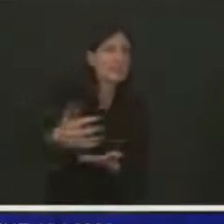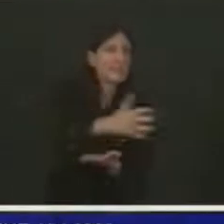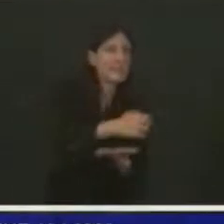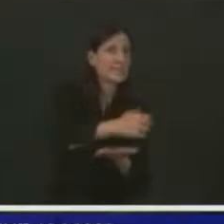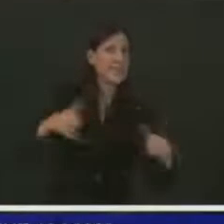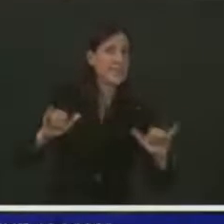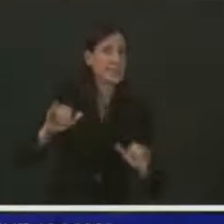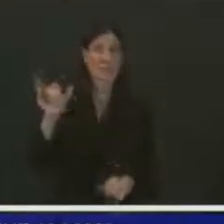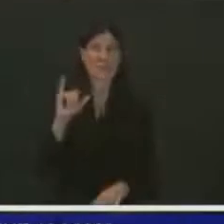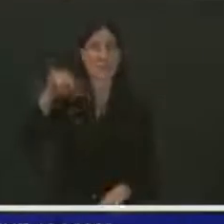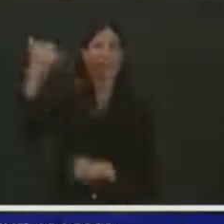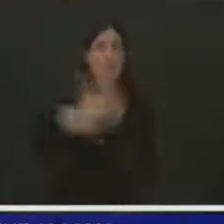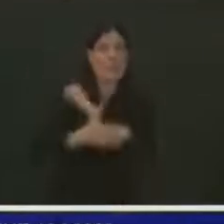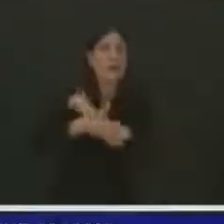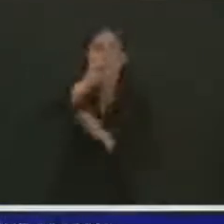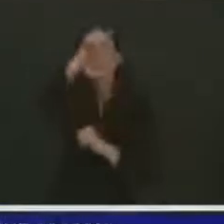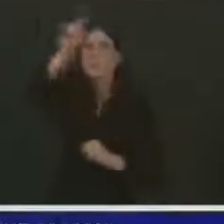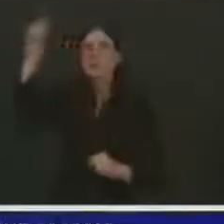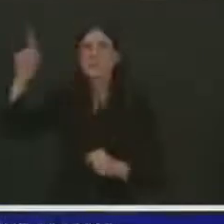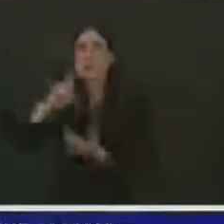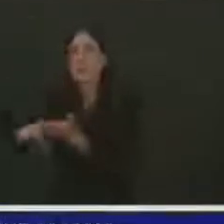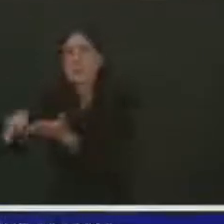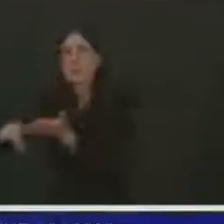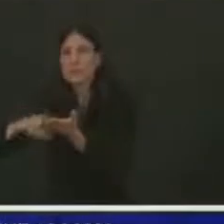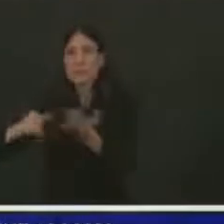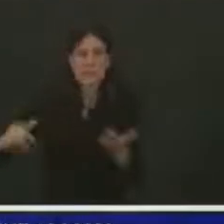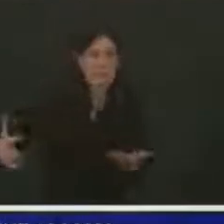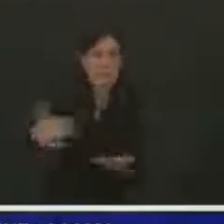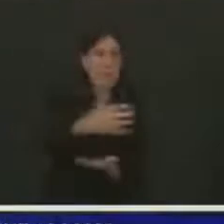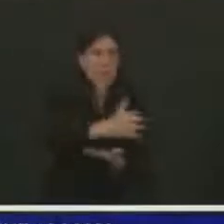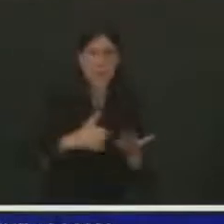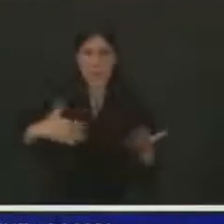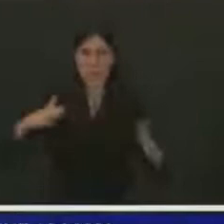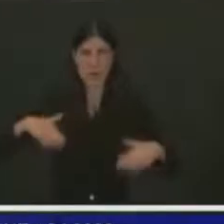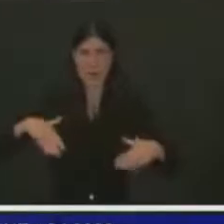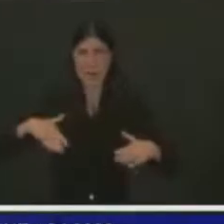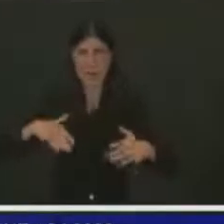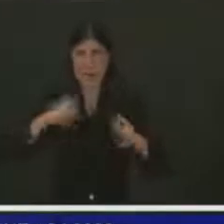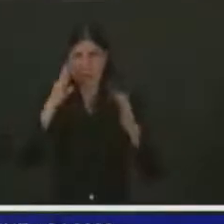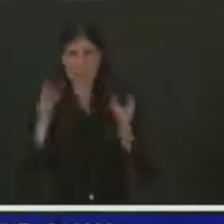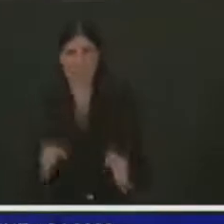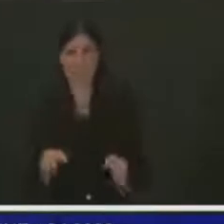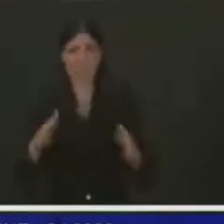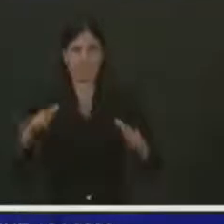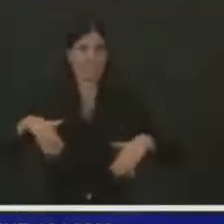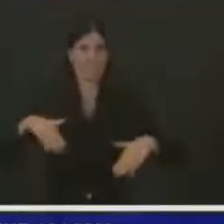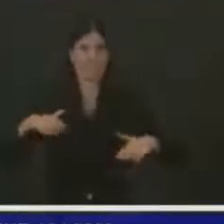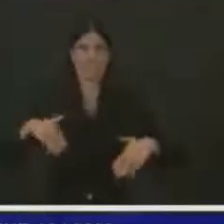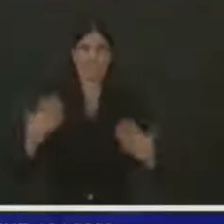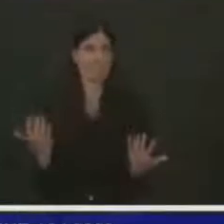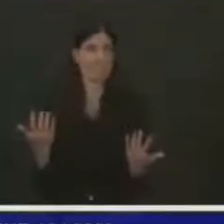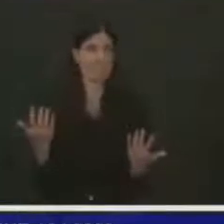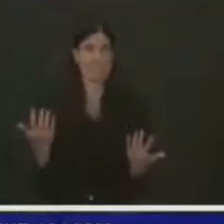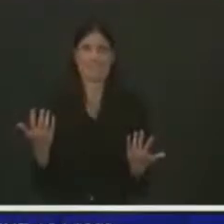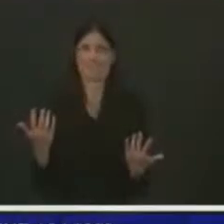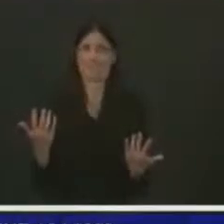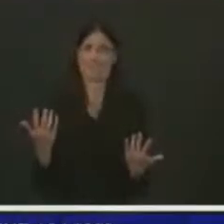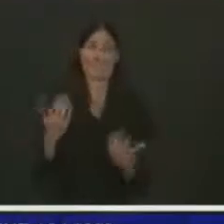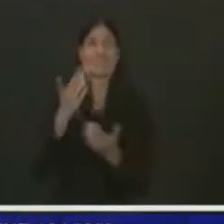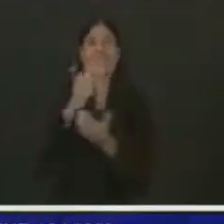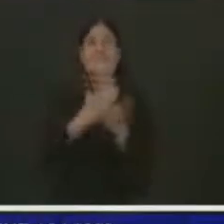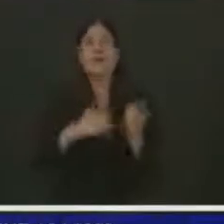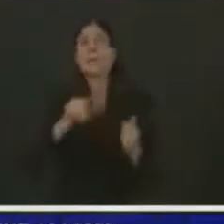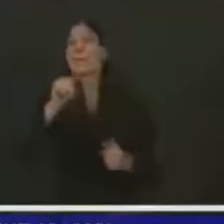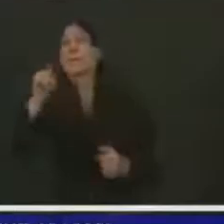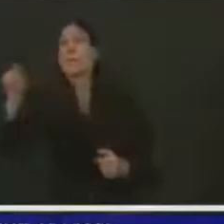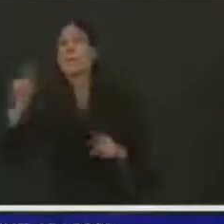infectious disease doc for adults and children, I can say that even tests that have had antibodies, even viruses that have had antibody tests